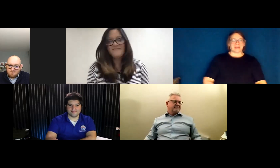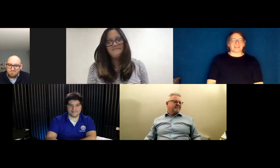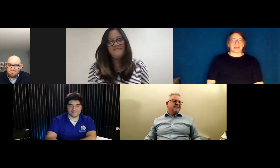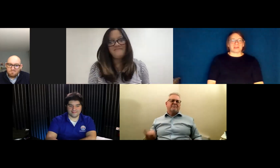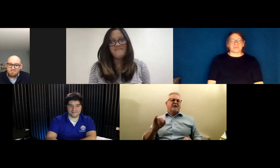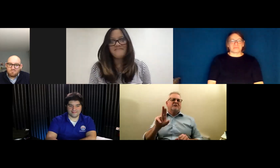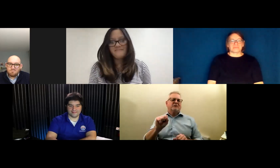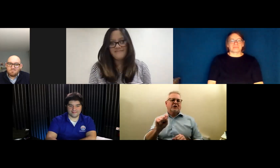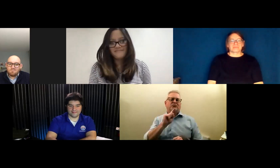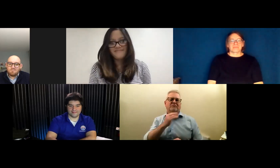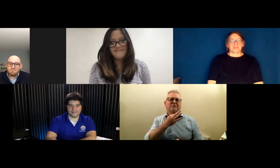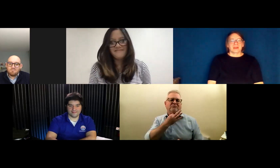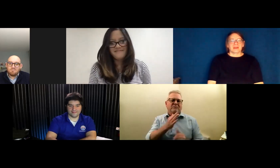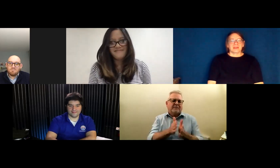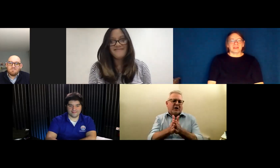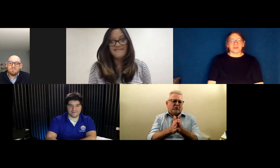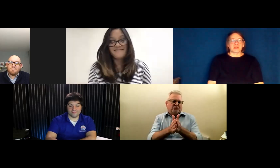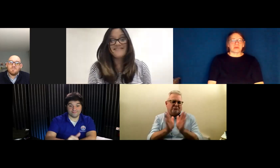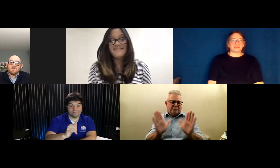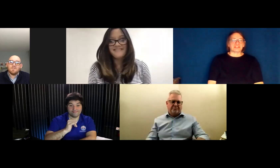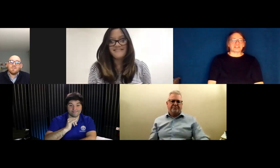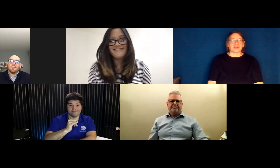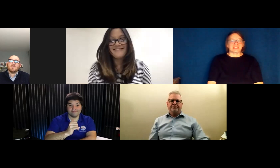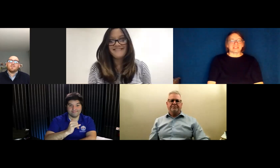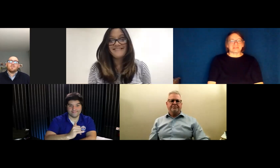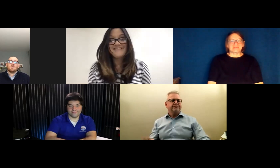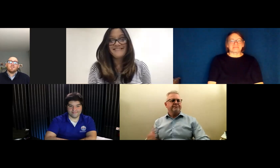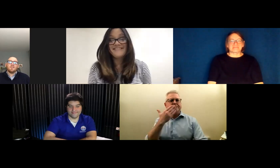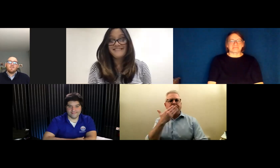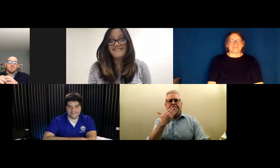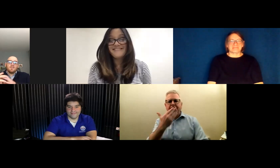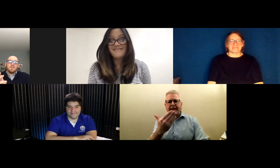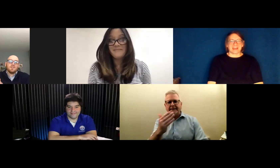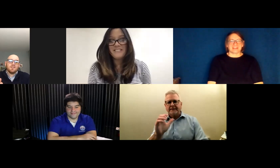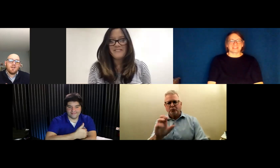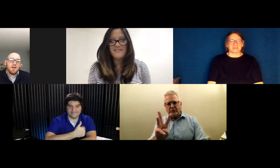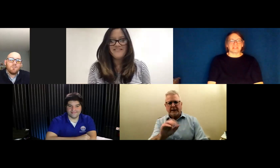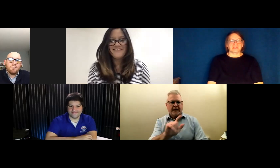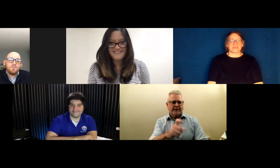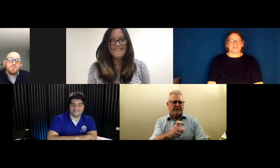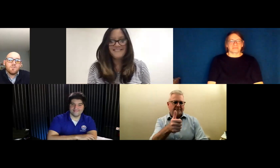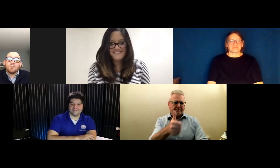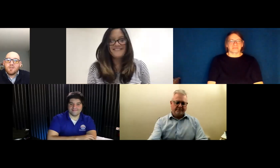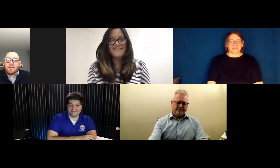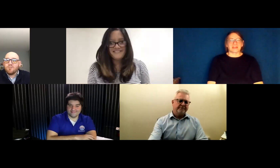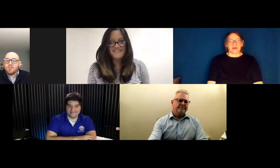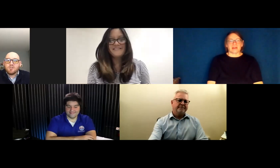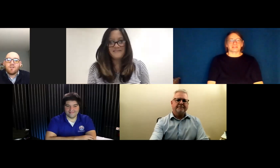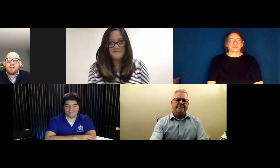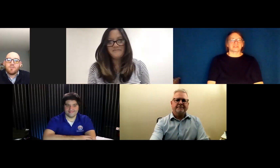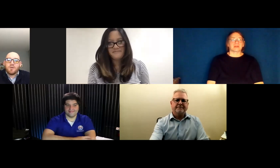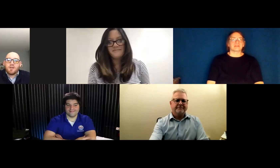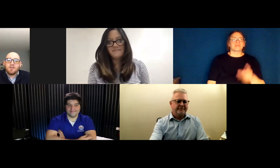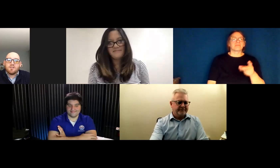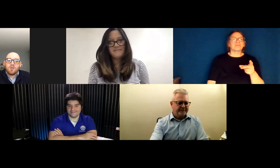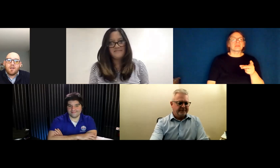Okay, great. Thank you. Yeah, no rush. I was just curious. Me too. So you said that the results haven't